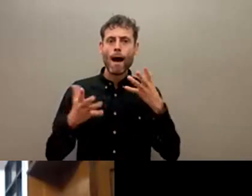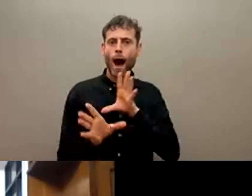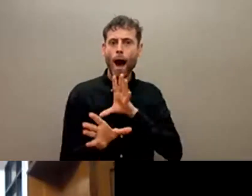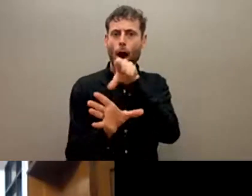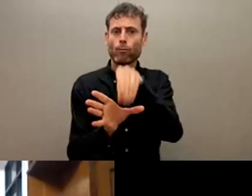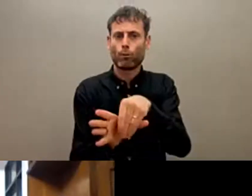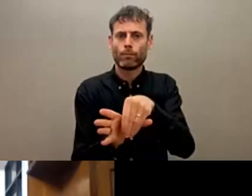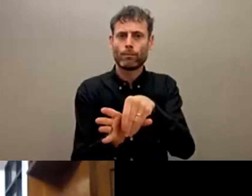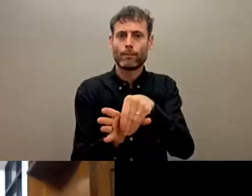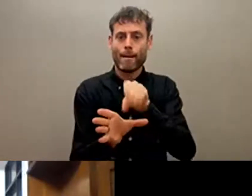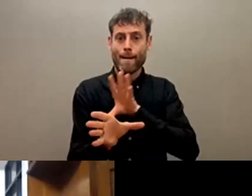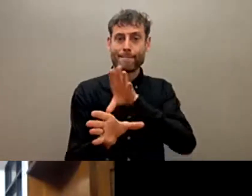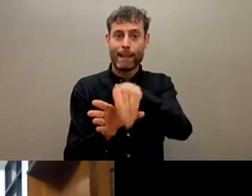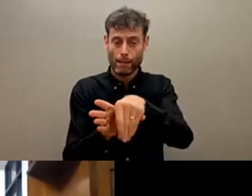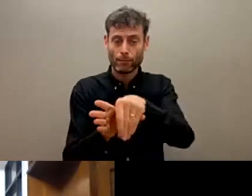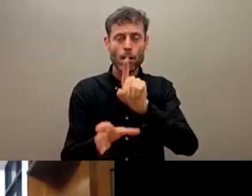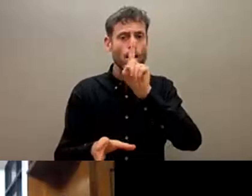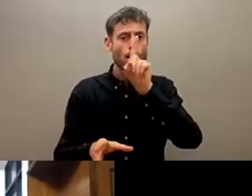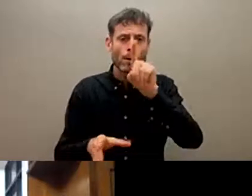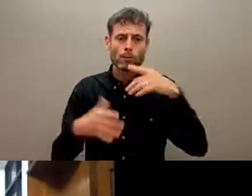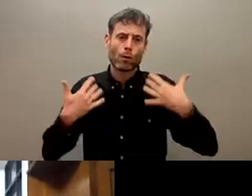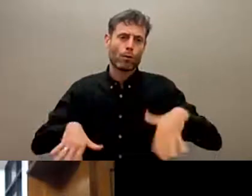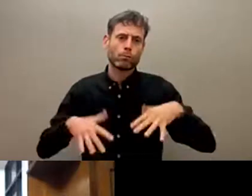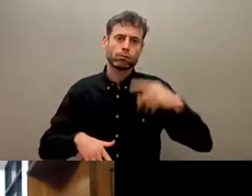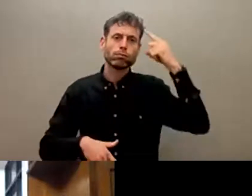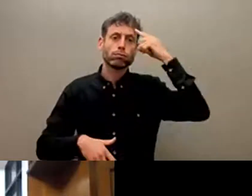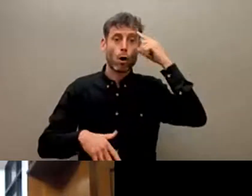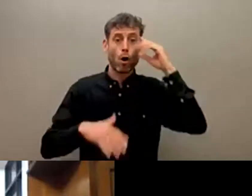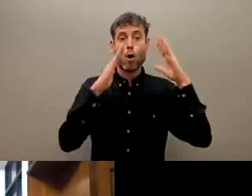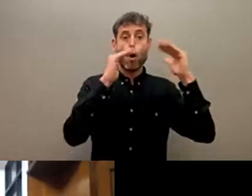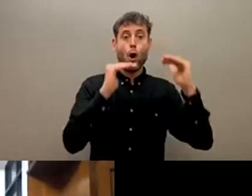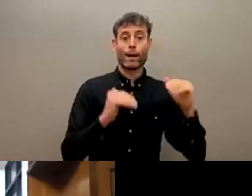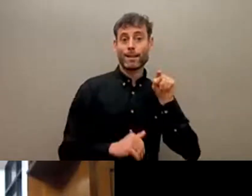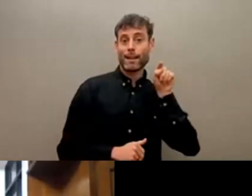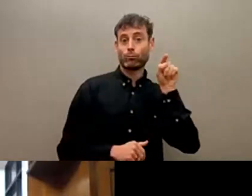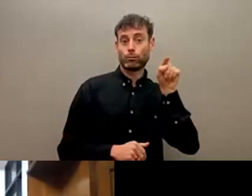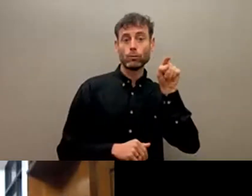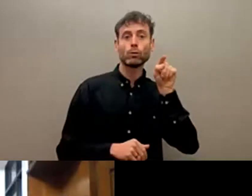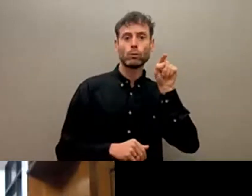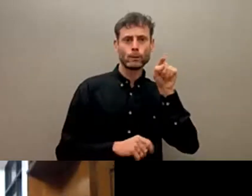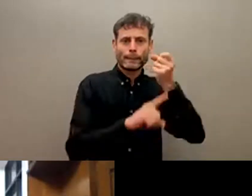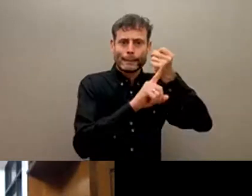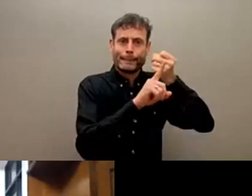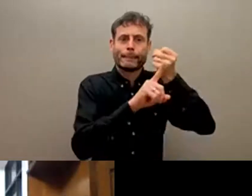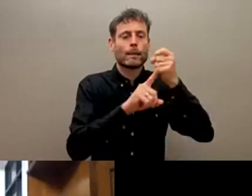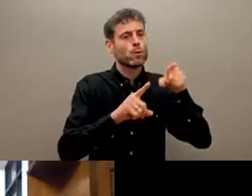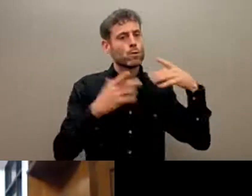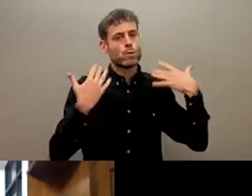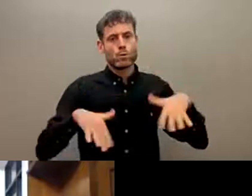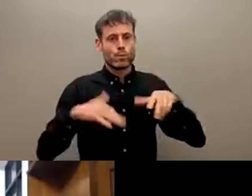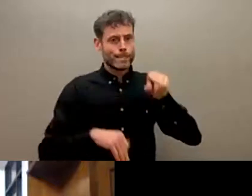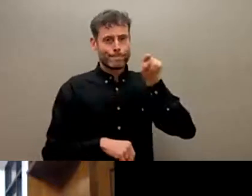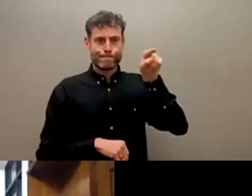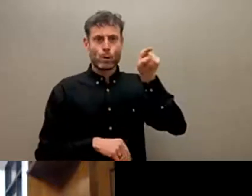important in a different aspect of the development. As you mentioned that the role of people